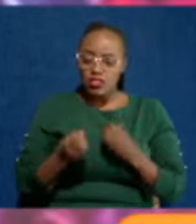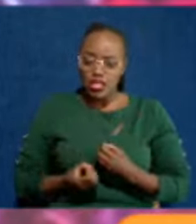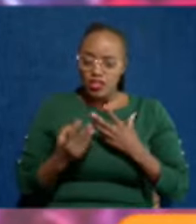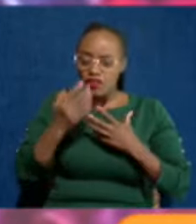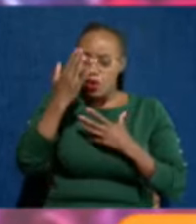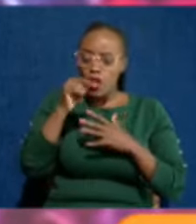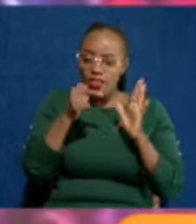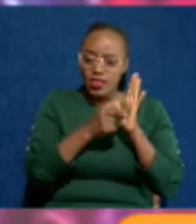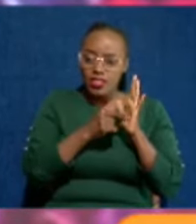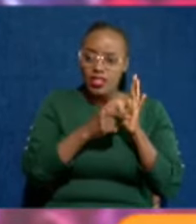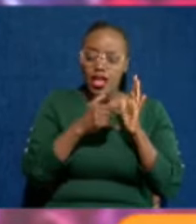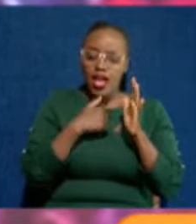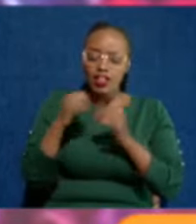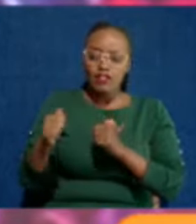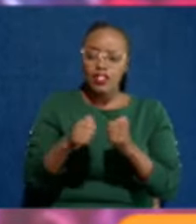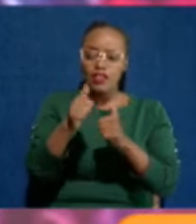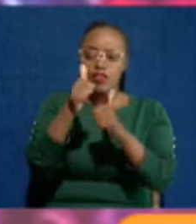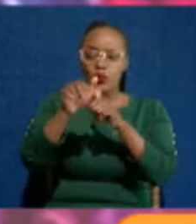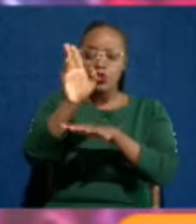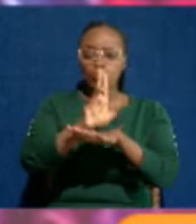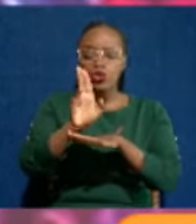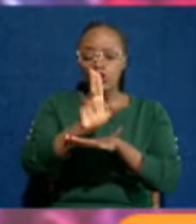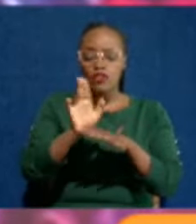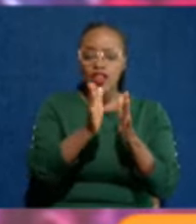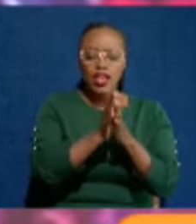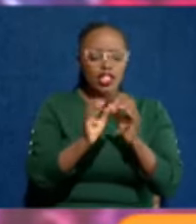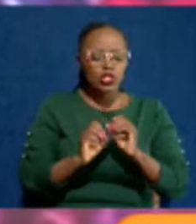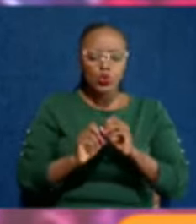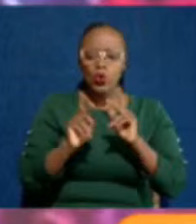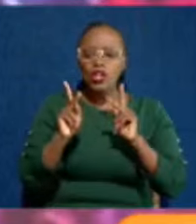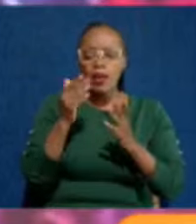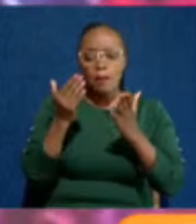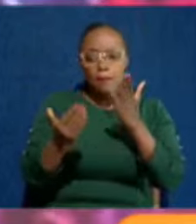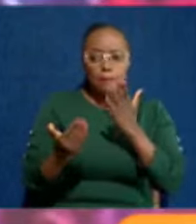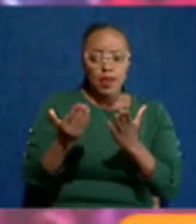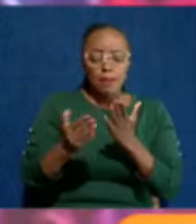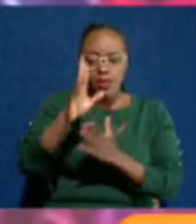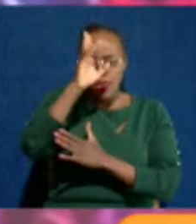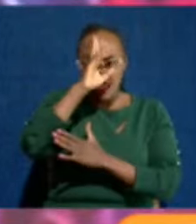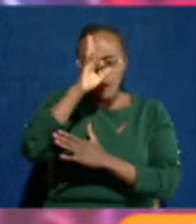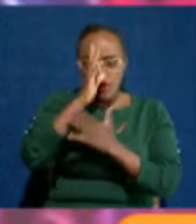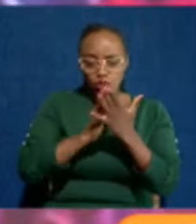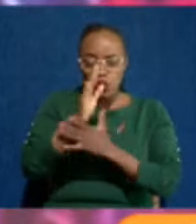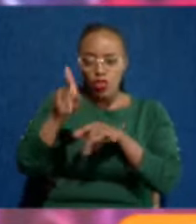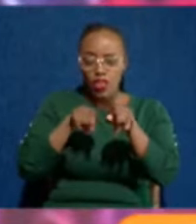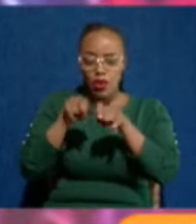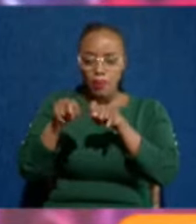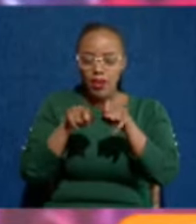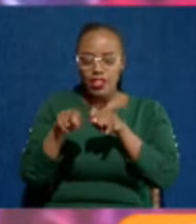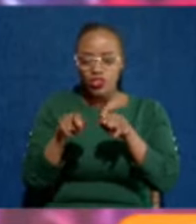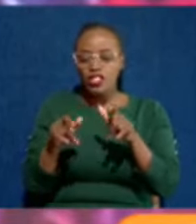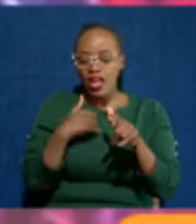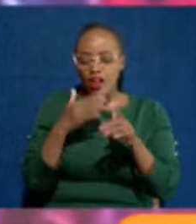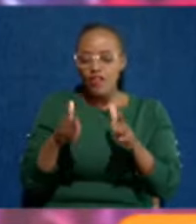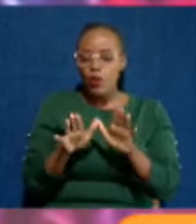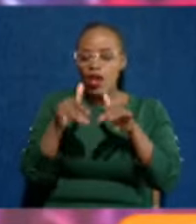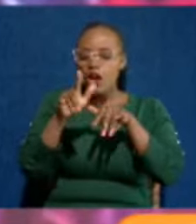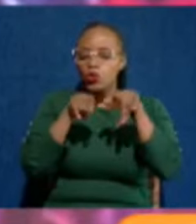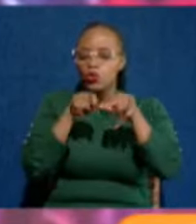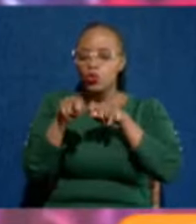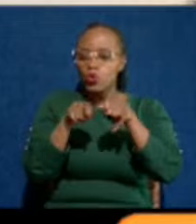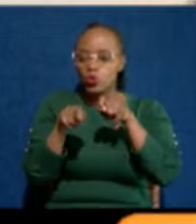that appears to have been the strategy used. And it's okay, maybe the police, through the operational notes, have a way of